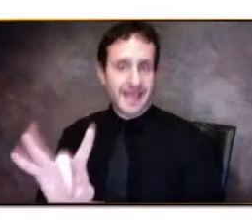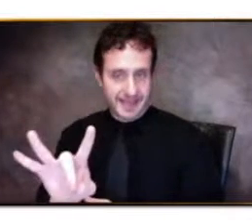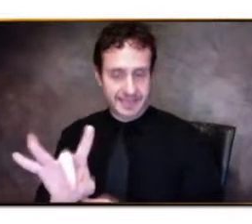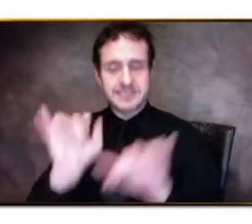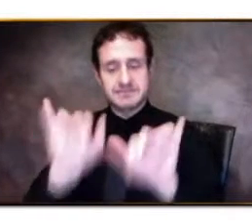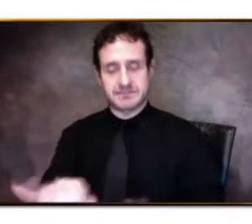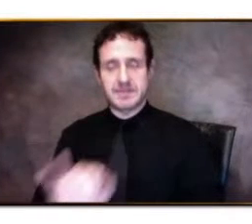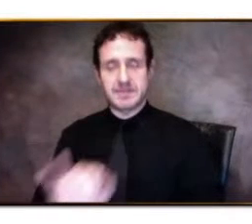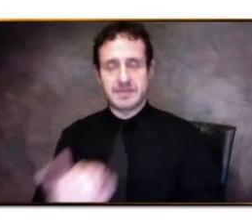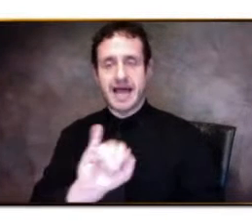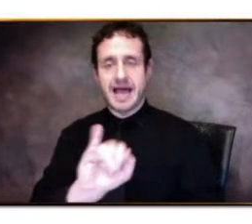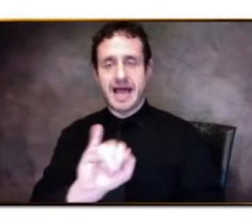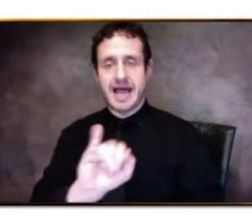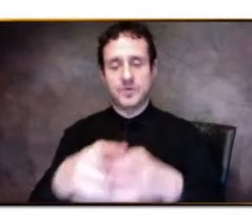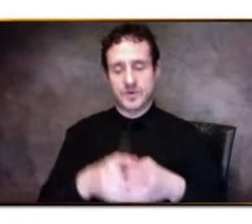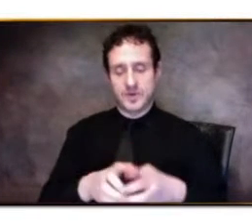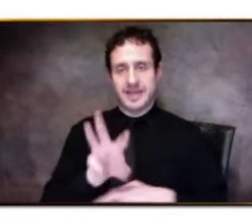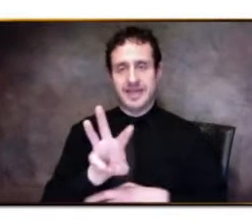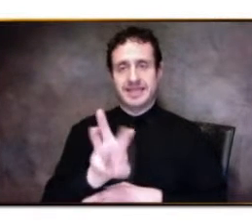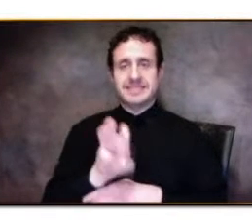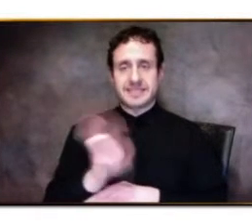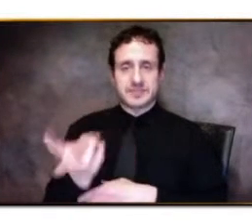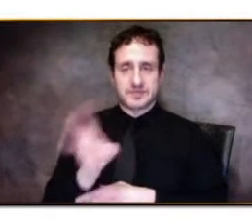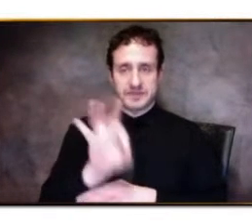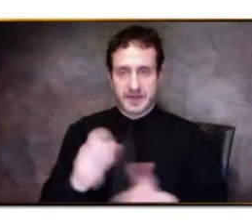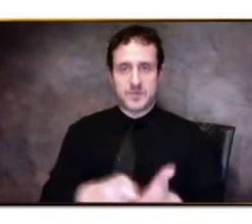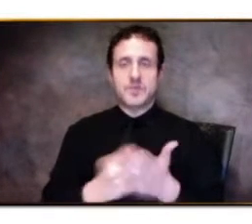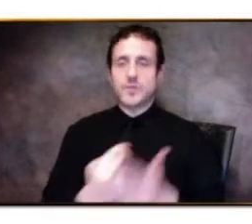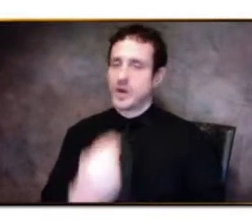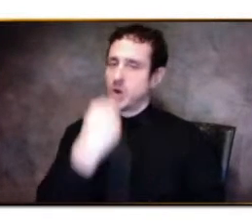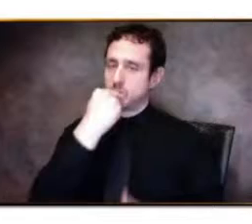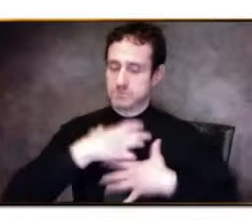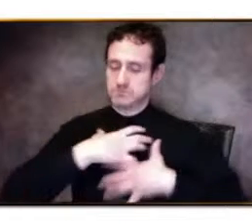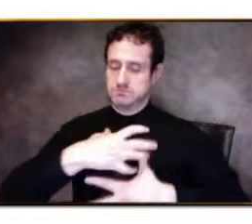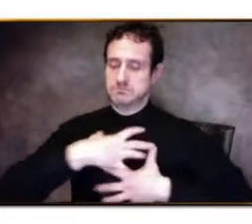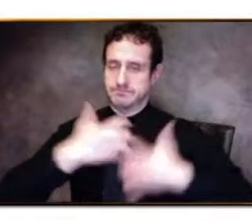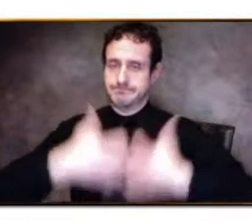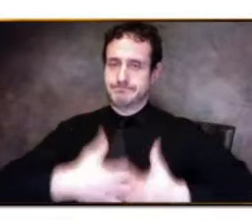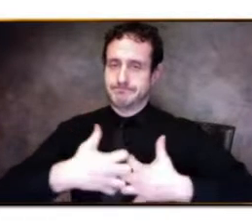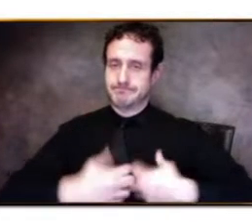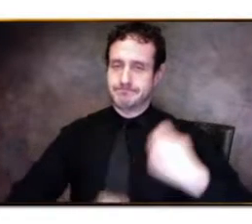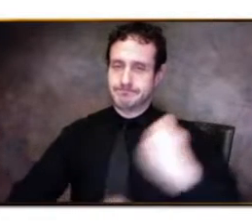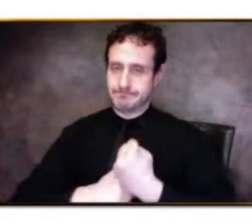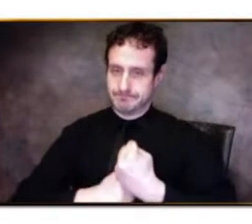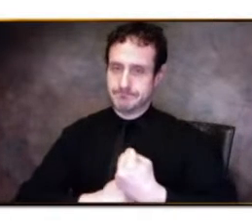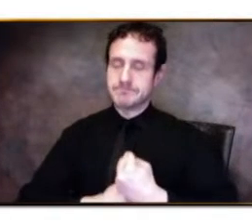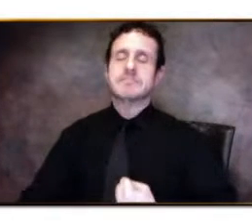and 679 were on ventilators. In the last 24 hours, more than